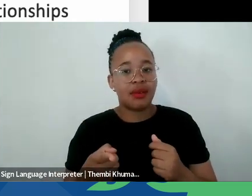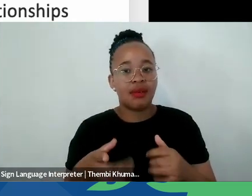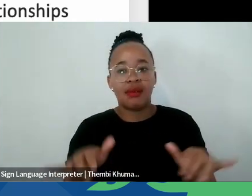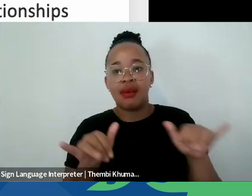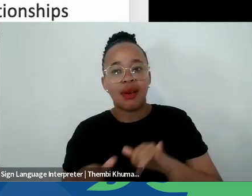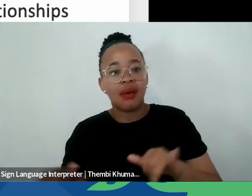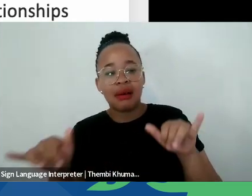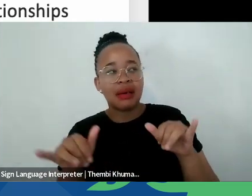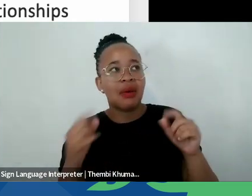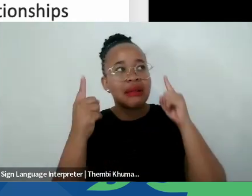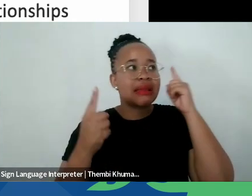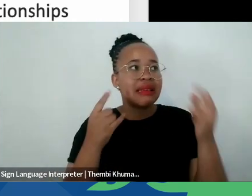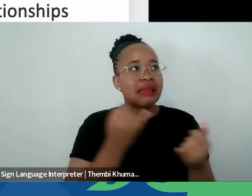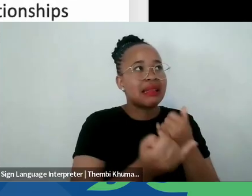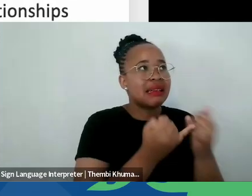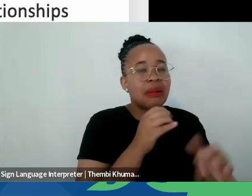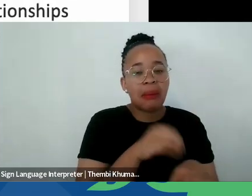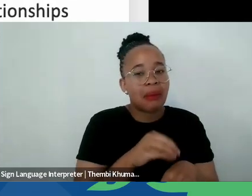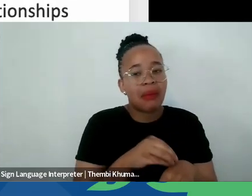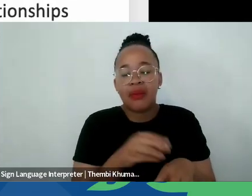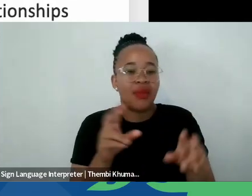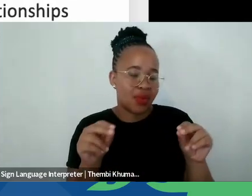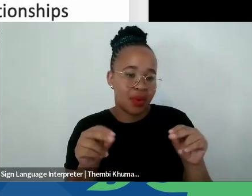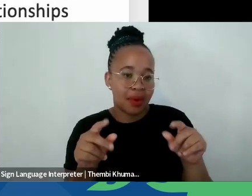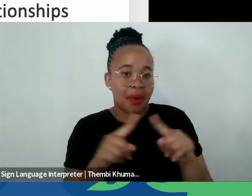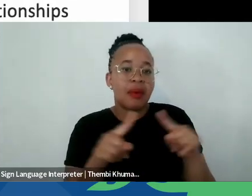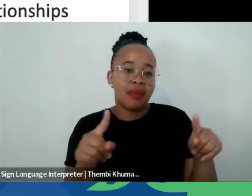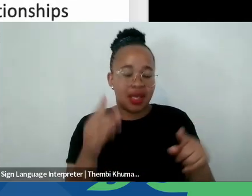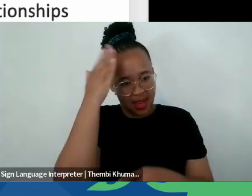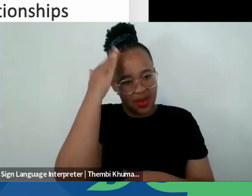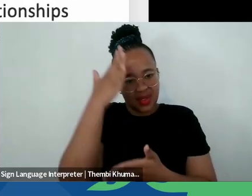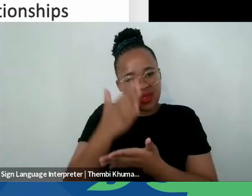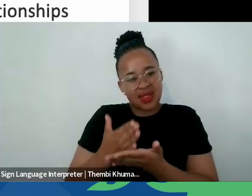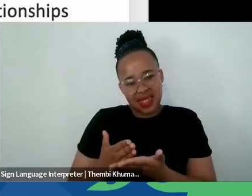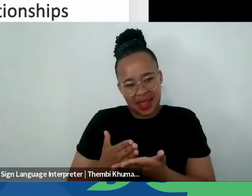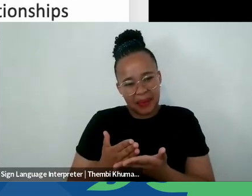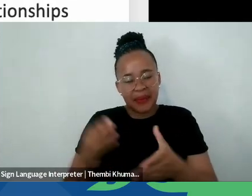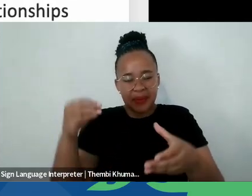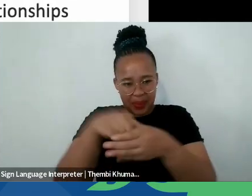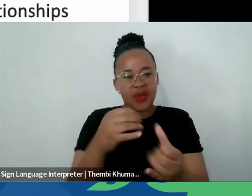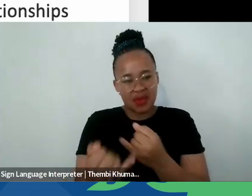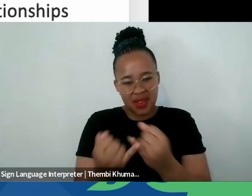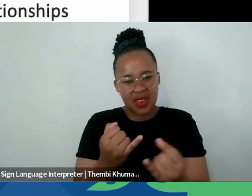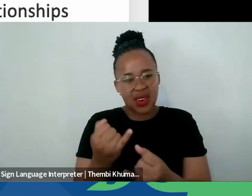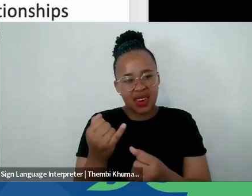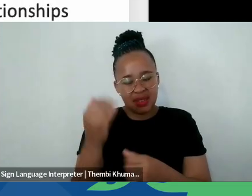be problematic. But of course, for some people, it is problematic. And I must say,